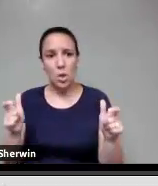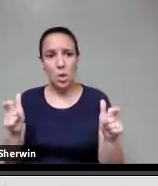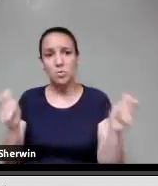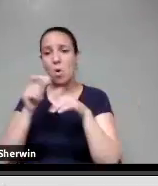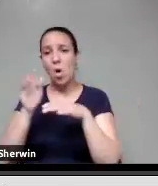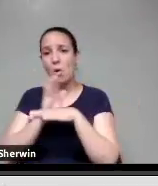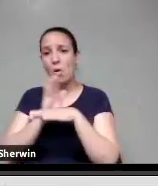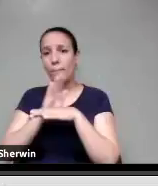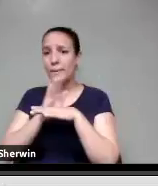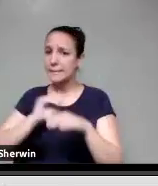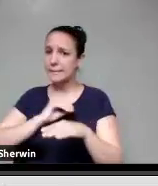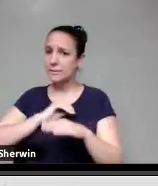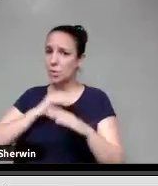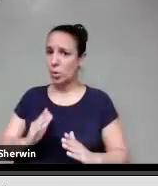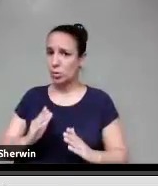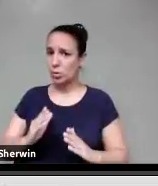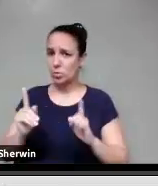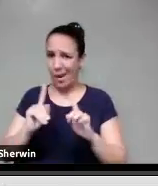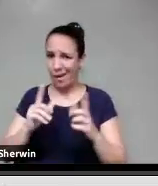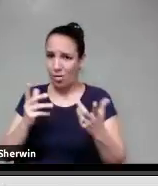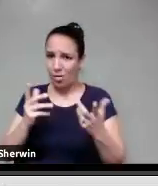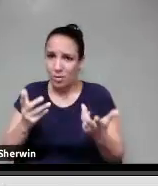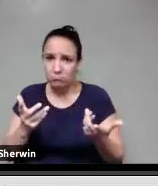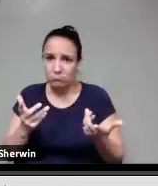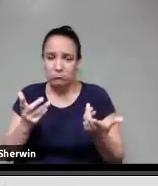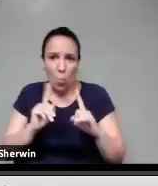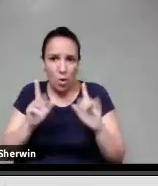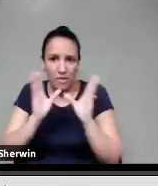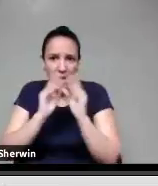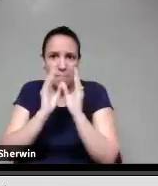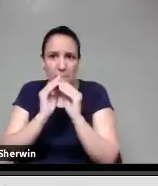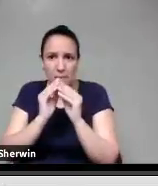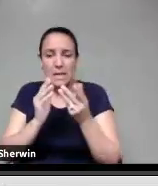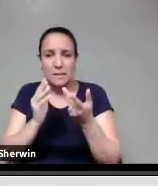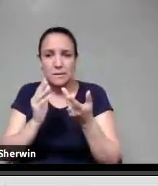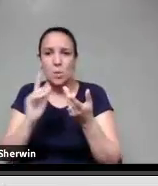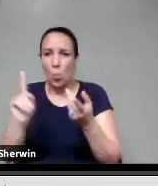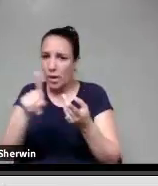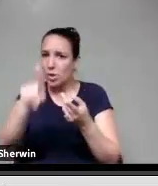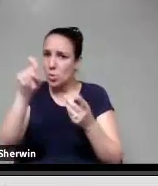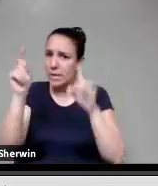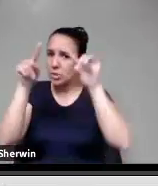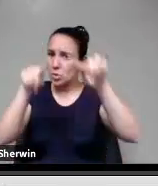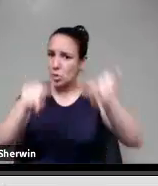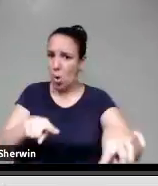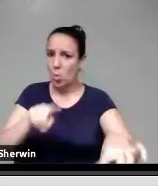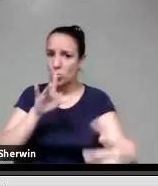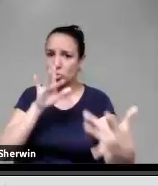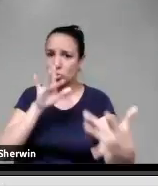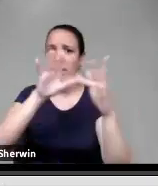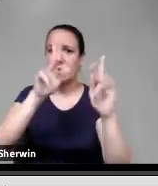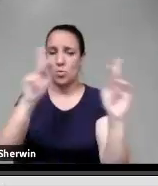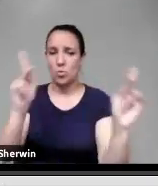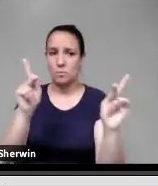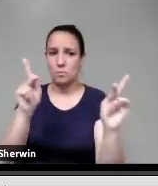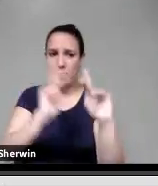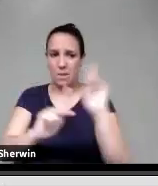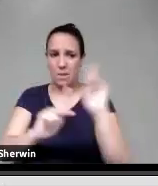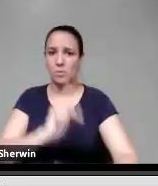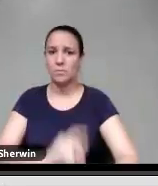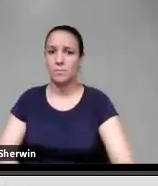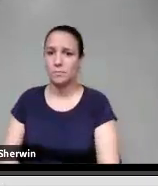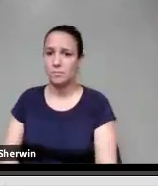Club or something like that. So just think about that. Where do you need to go? What are some areas? I know the people in this room. I know